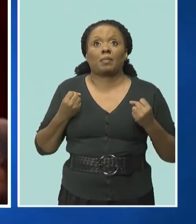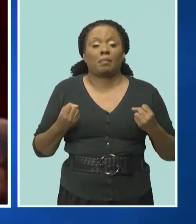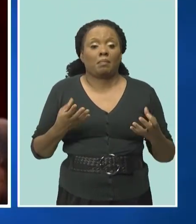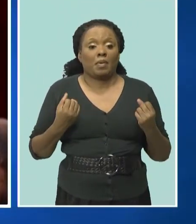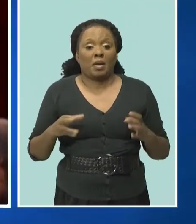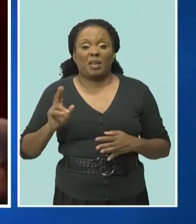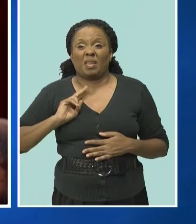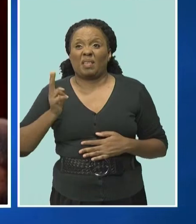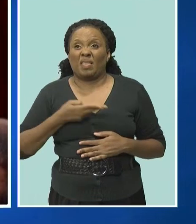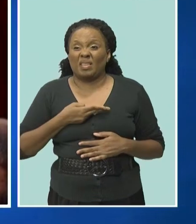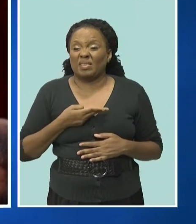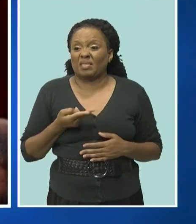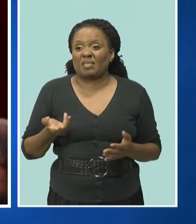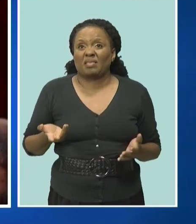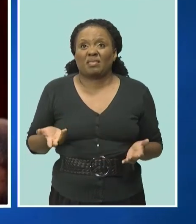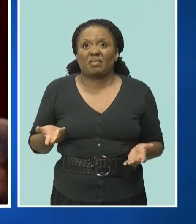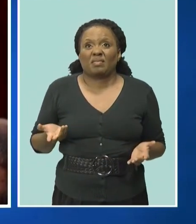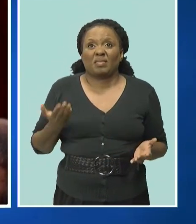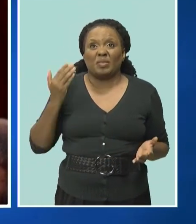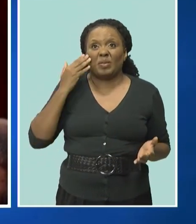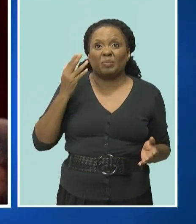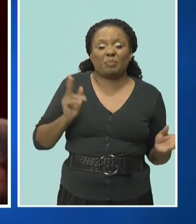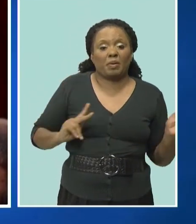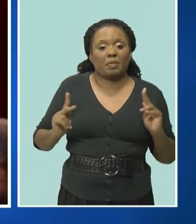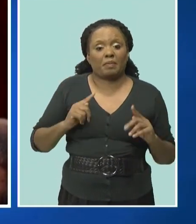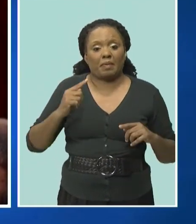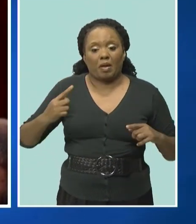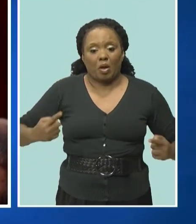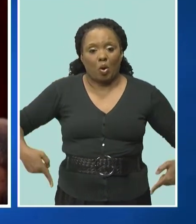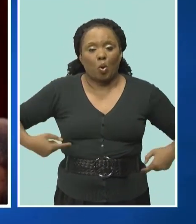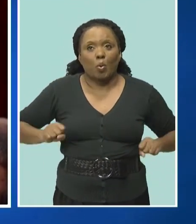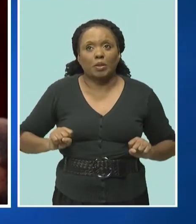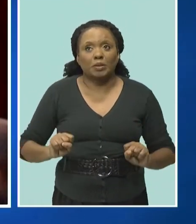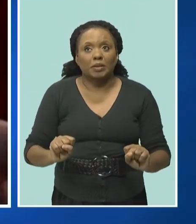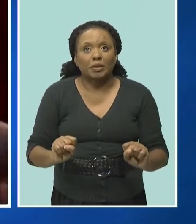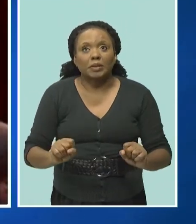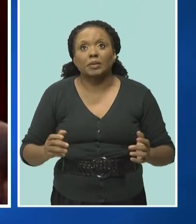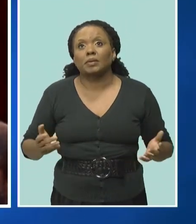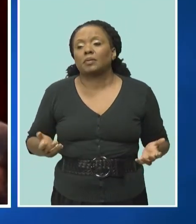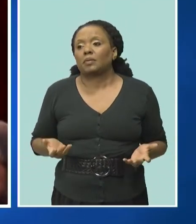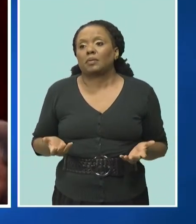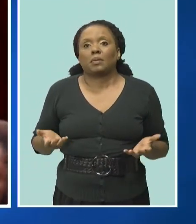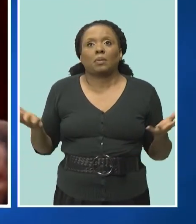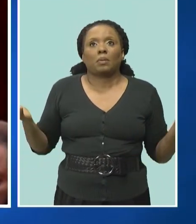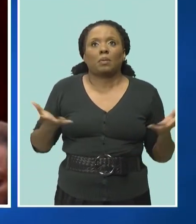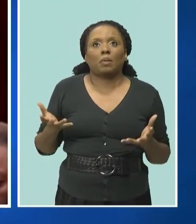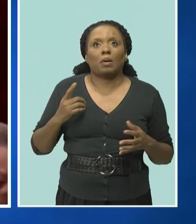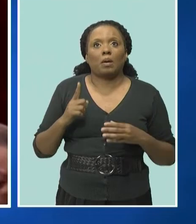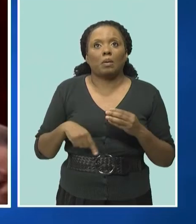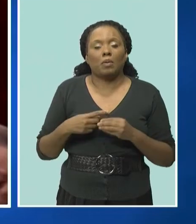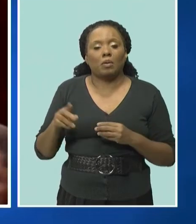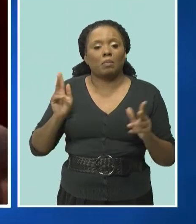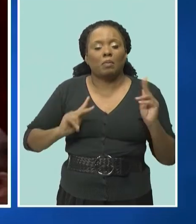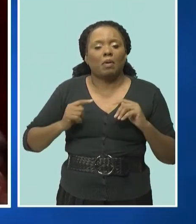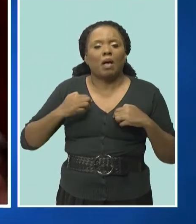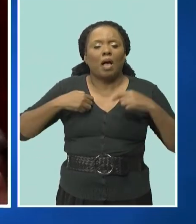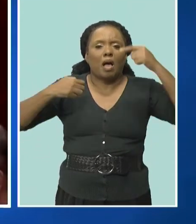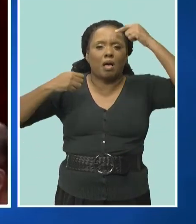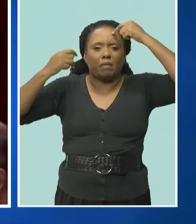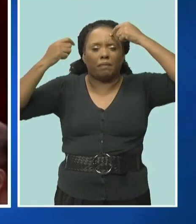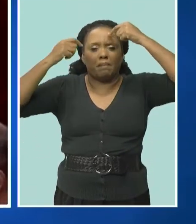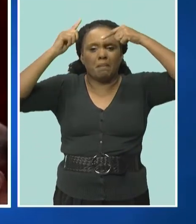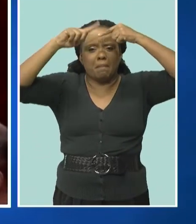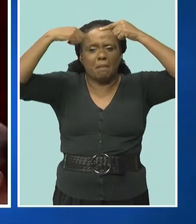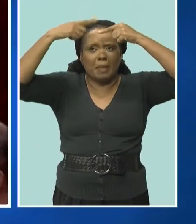because we've addressed persons who are in wheelchairs. And we haven't addressed, sir, people who may have cognitive issues,